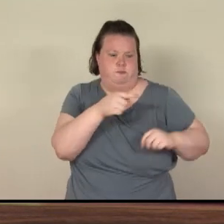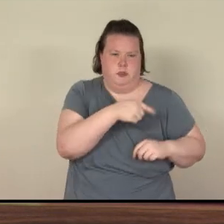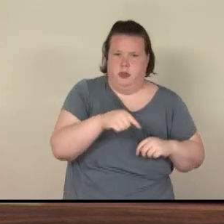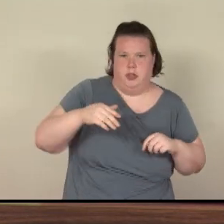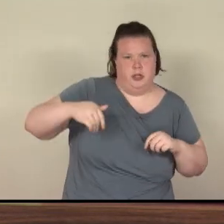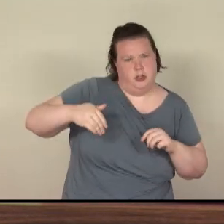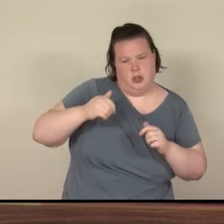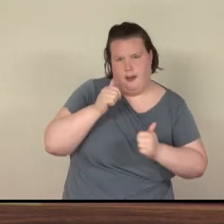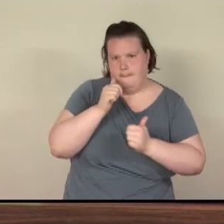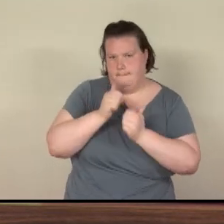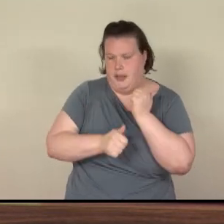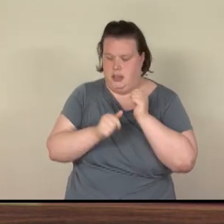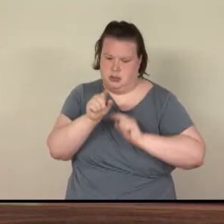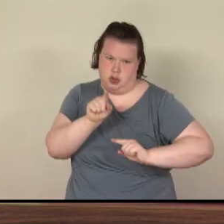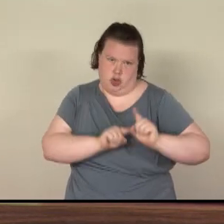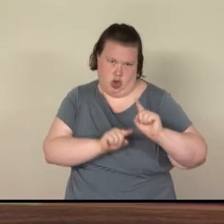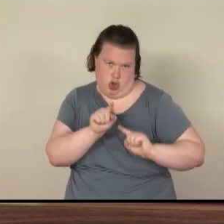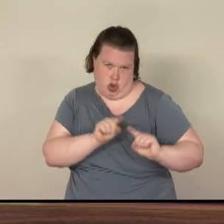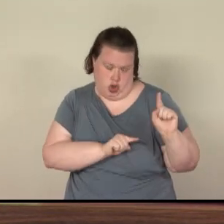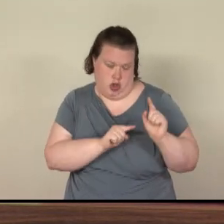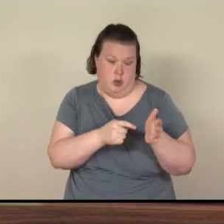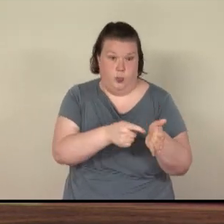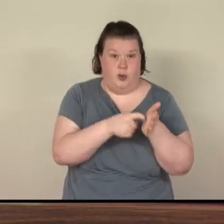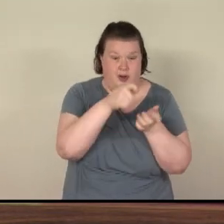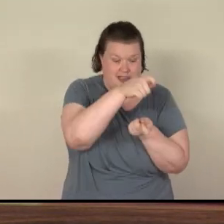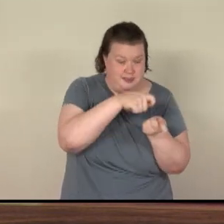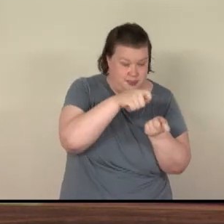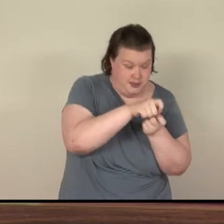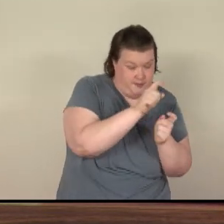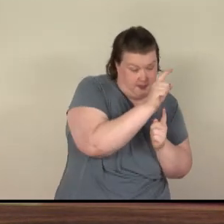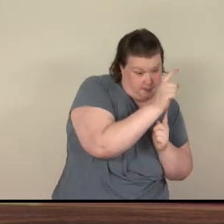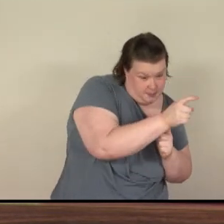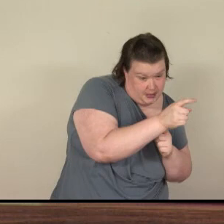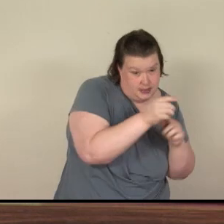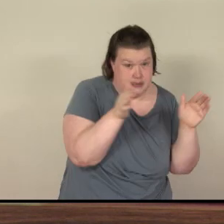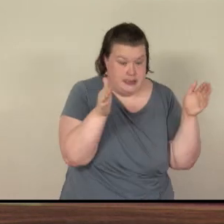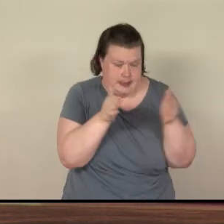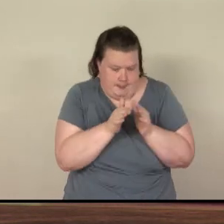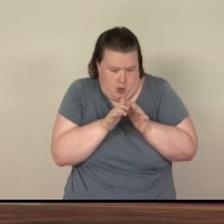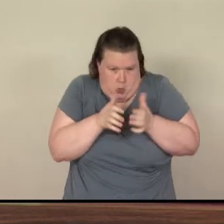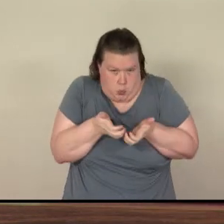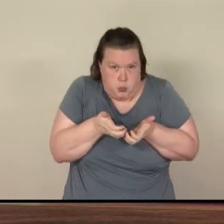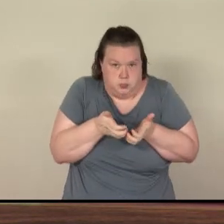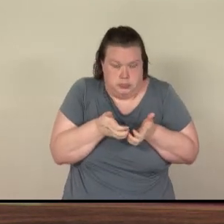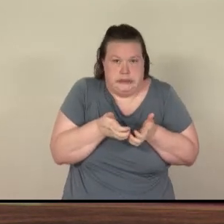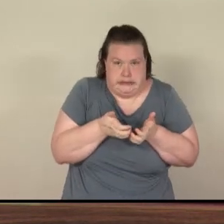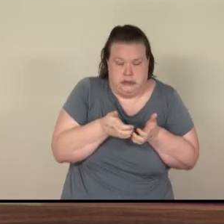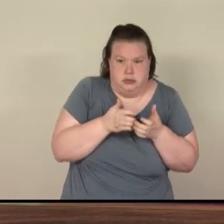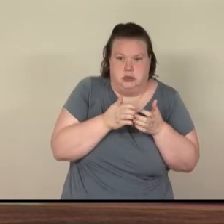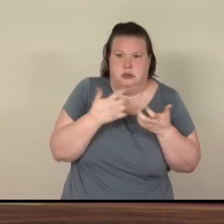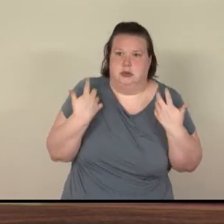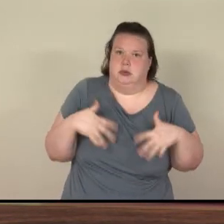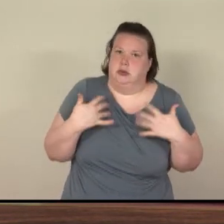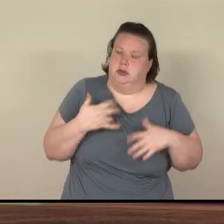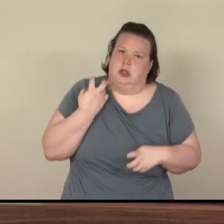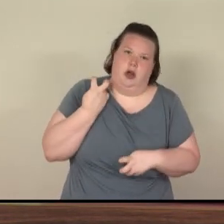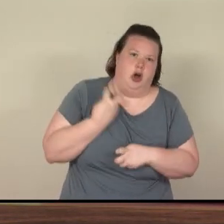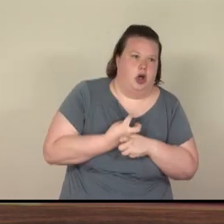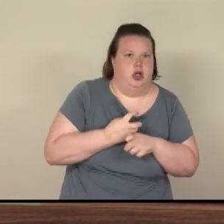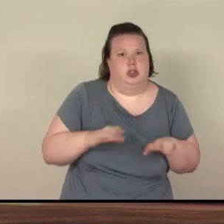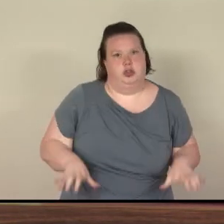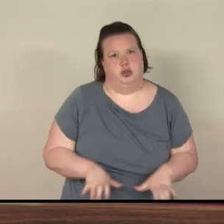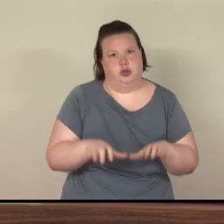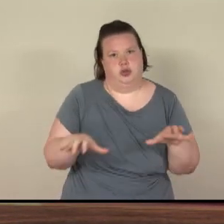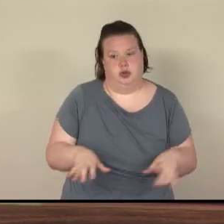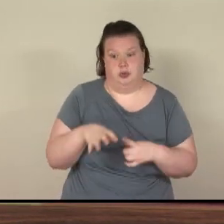STAR, and requires a certain number of minutes in very small group settings. and has been really a challenge to implement, especially